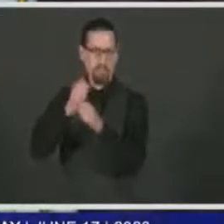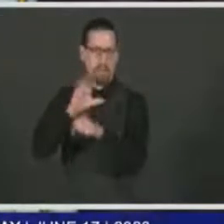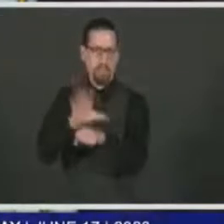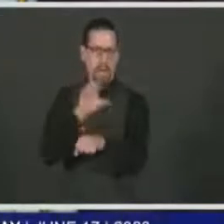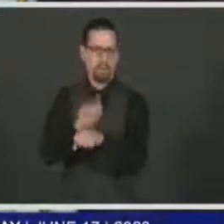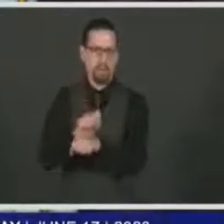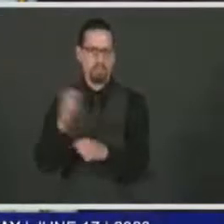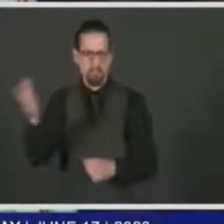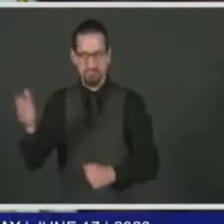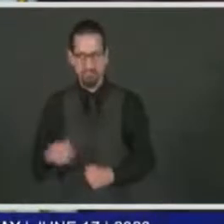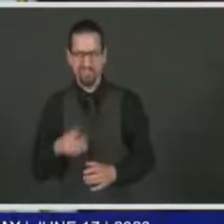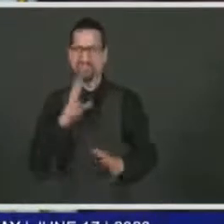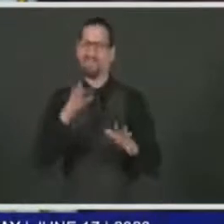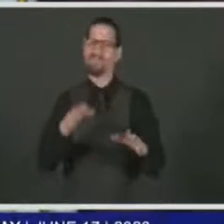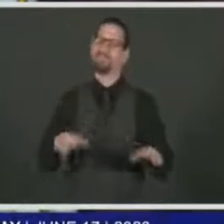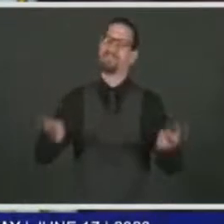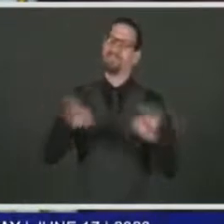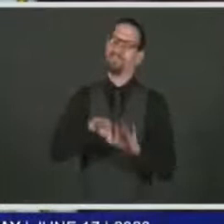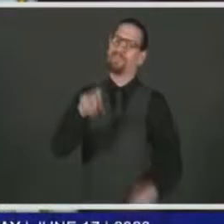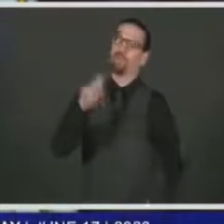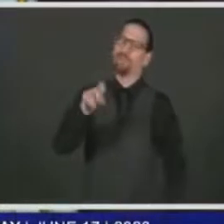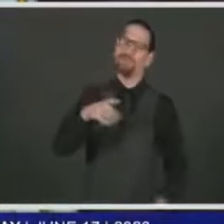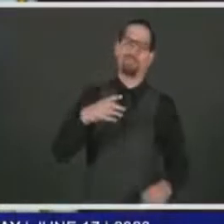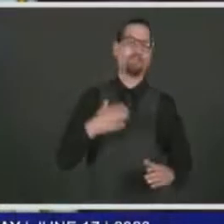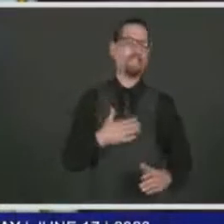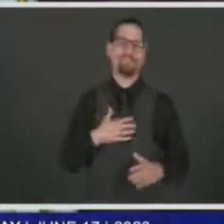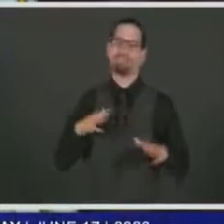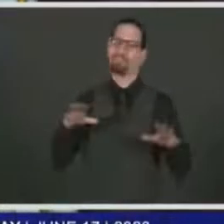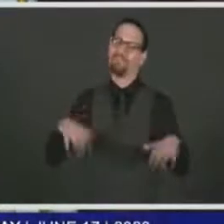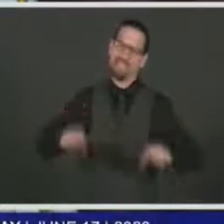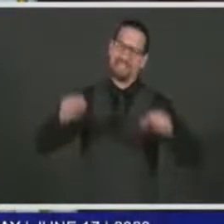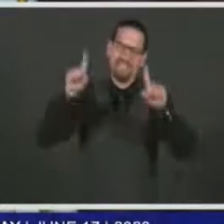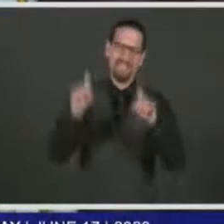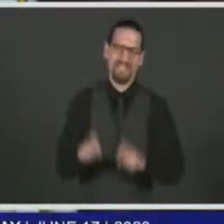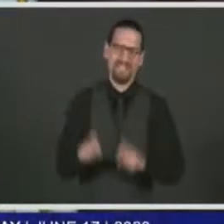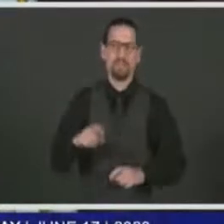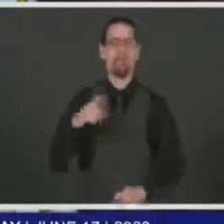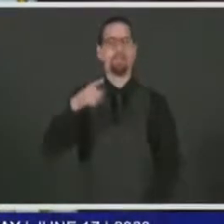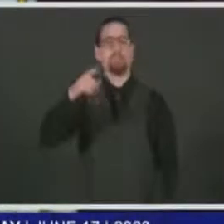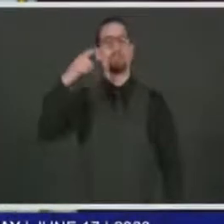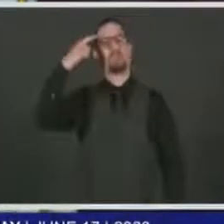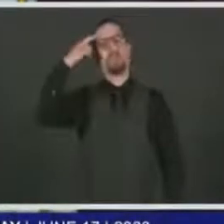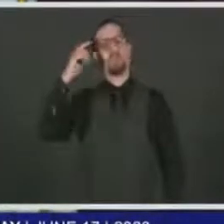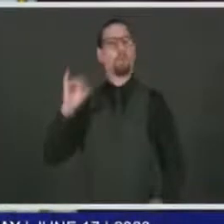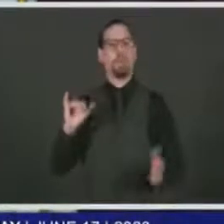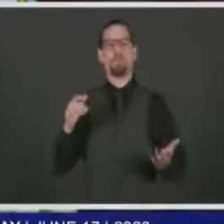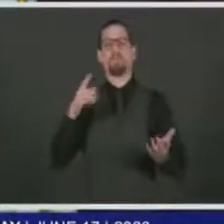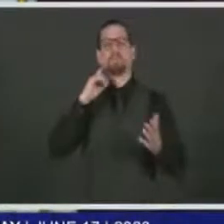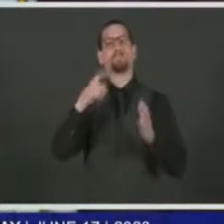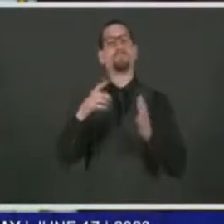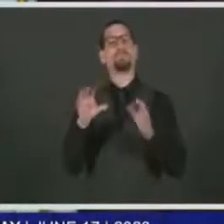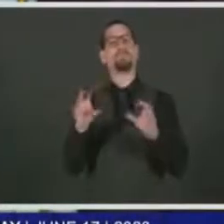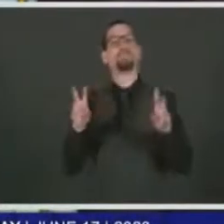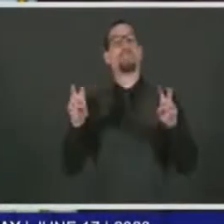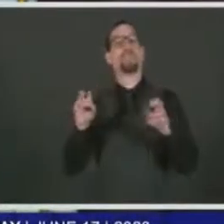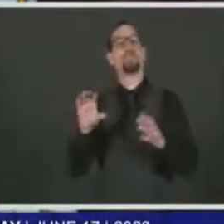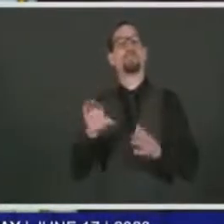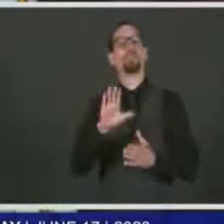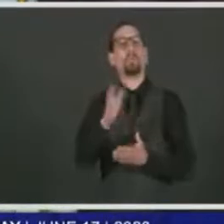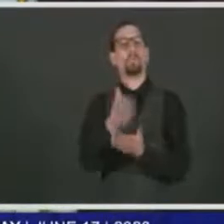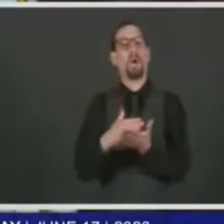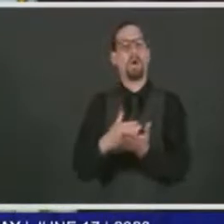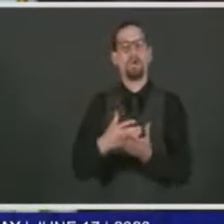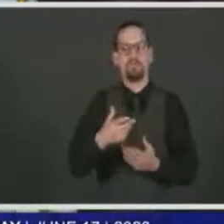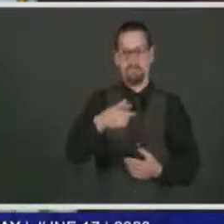It's really important that we do this. Think of it just as like doing your part. Throughout this whole crisis, people